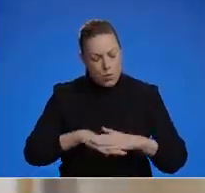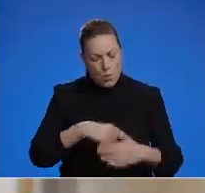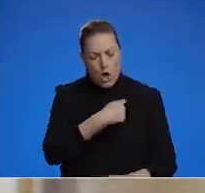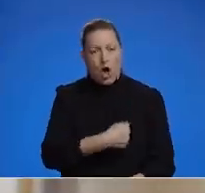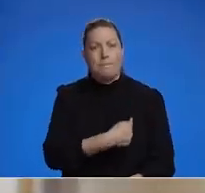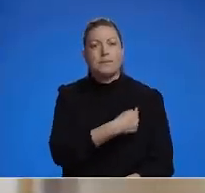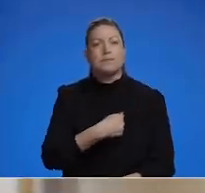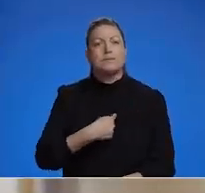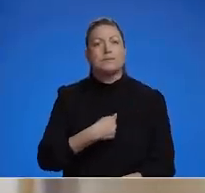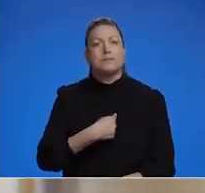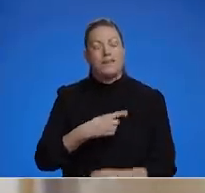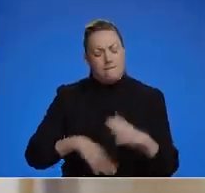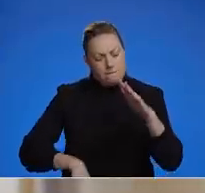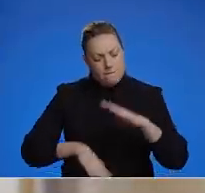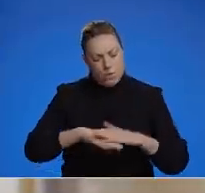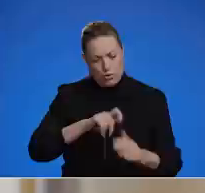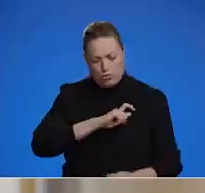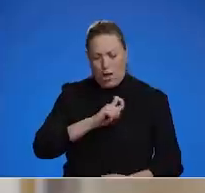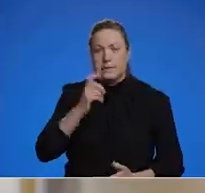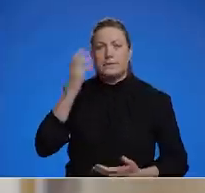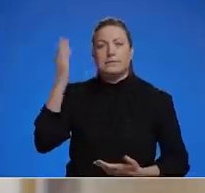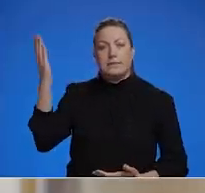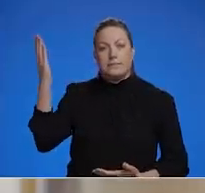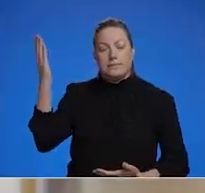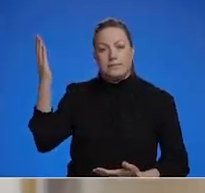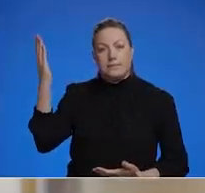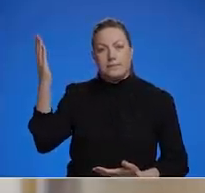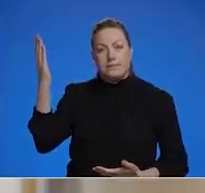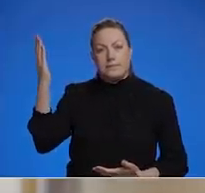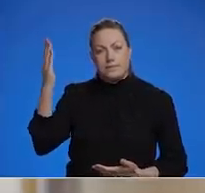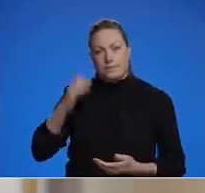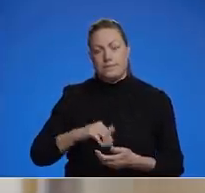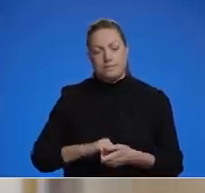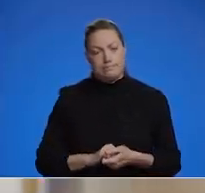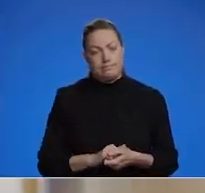our full commitment, and our complete trust.